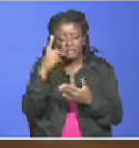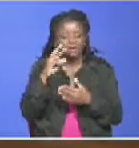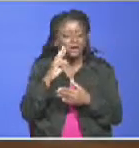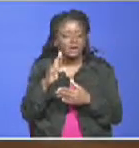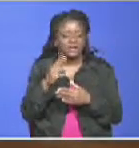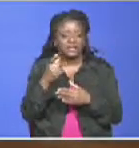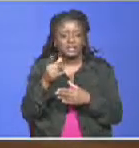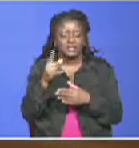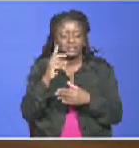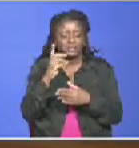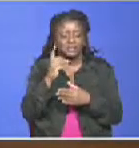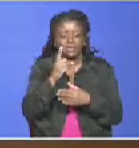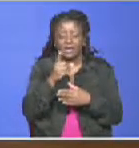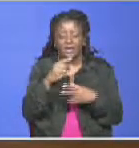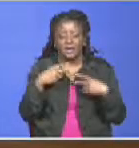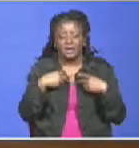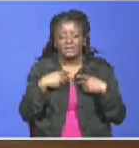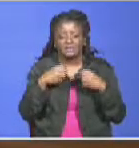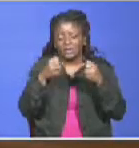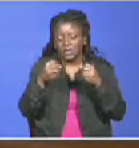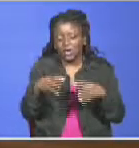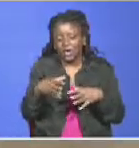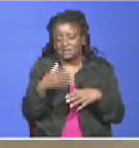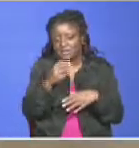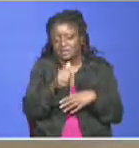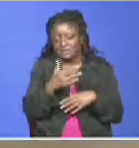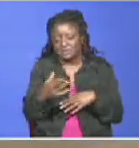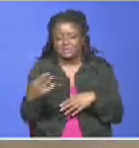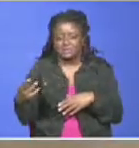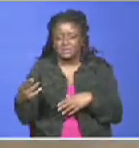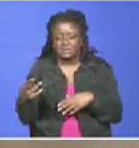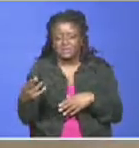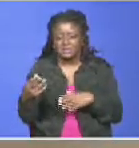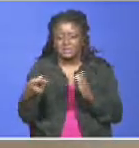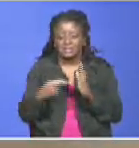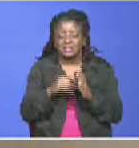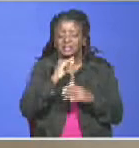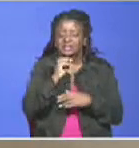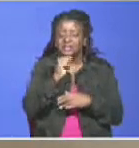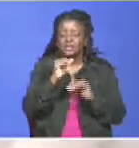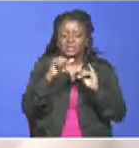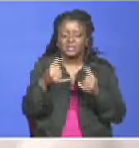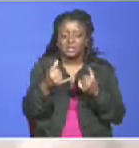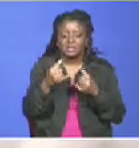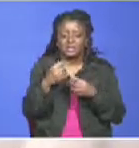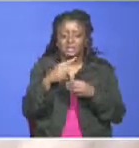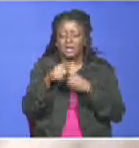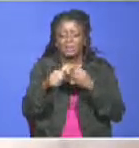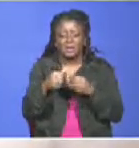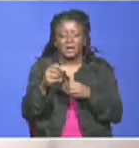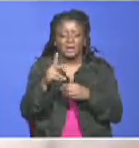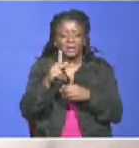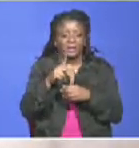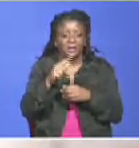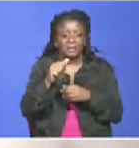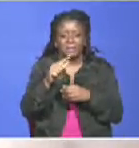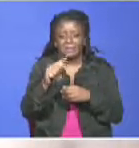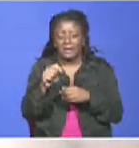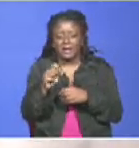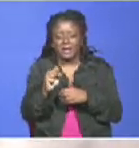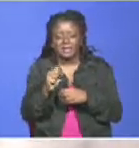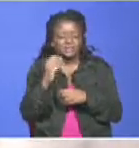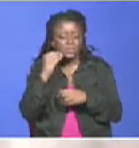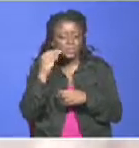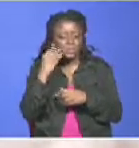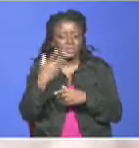lost that's operated by electricity. And sadly, this is not just about Pat's senior citizens' homes. There are